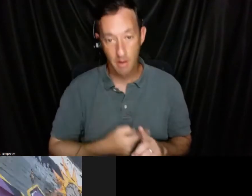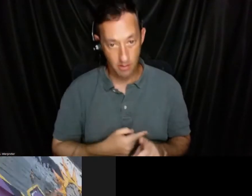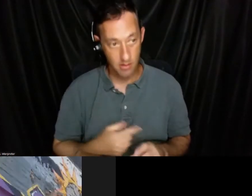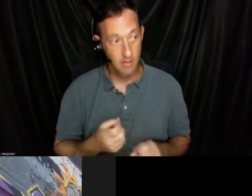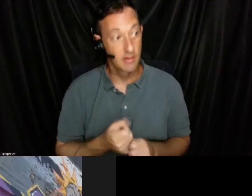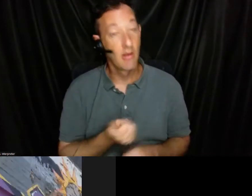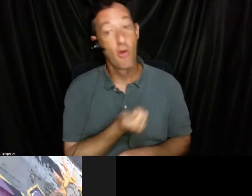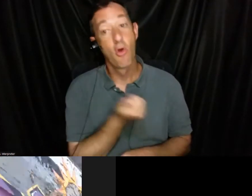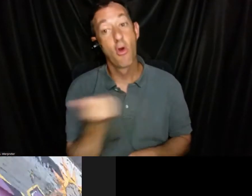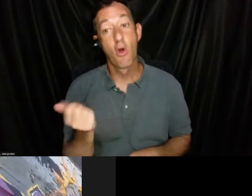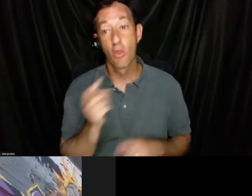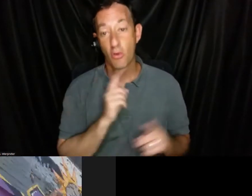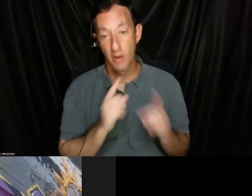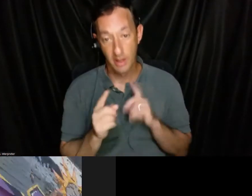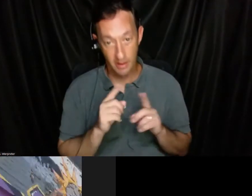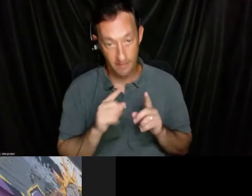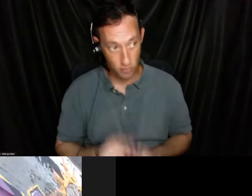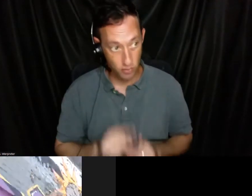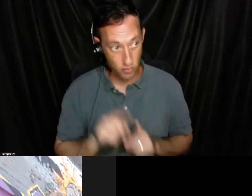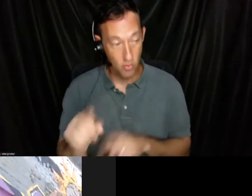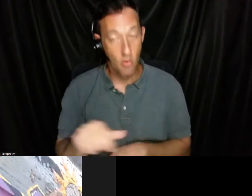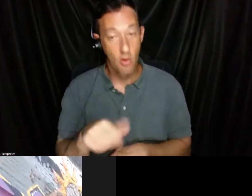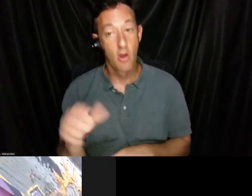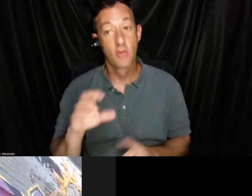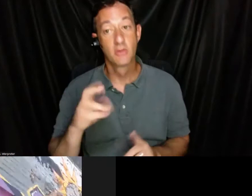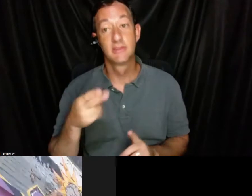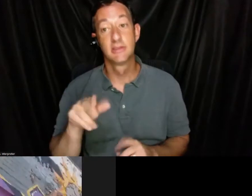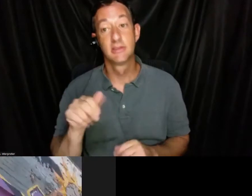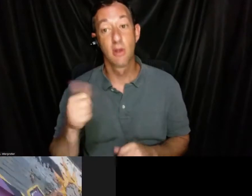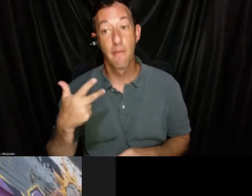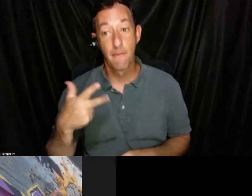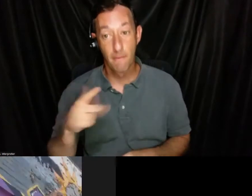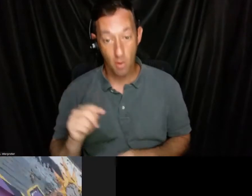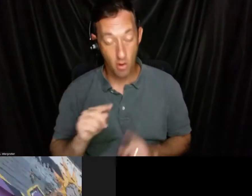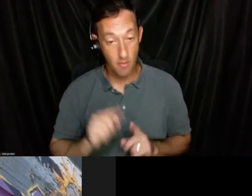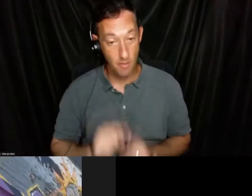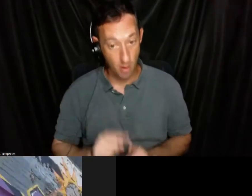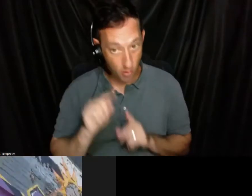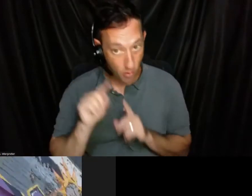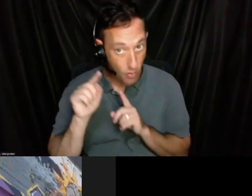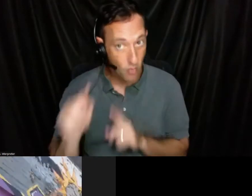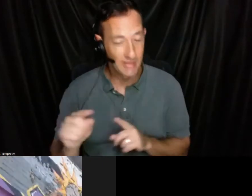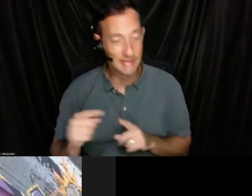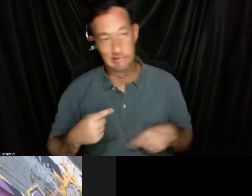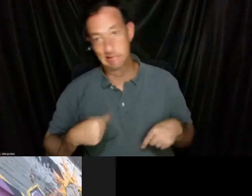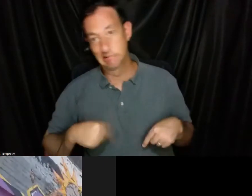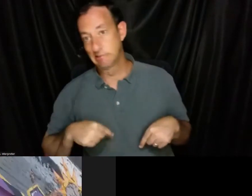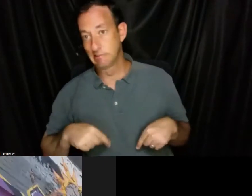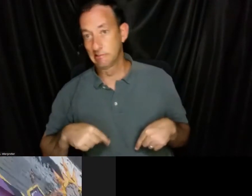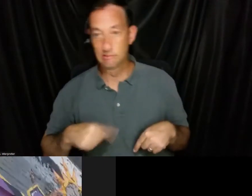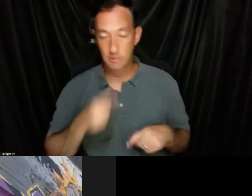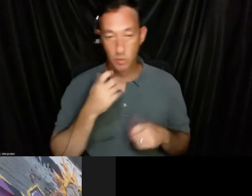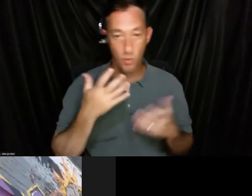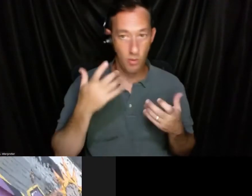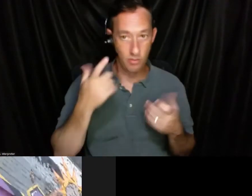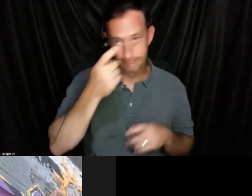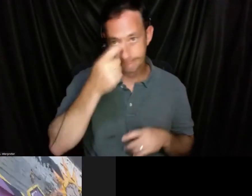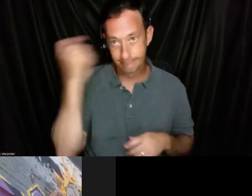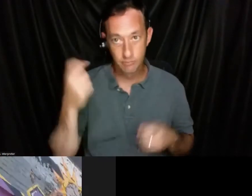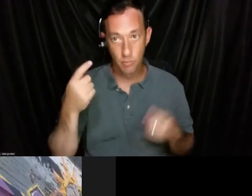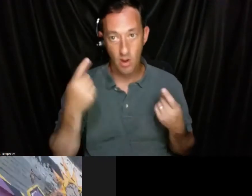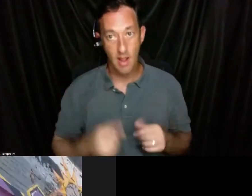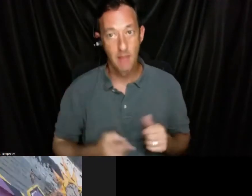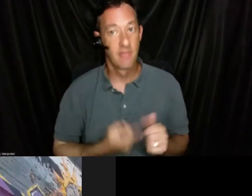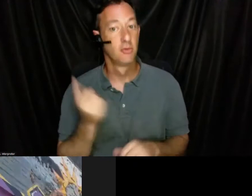another interview to go to another CHA apartment. And I went apprehensively because of what happened to me the first time. And